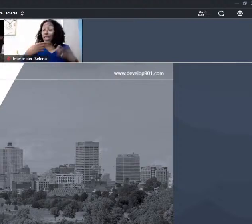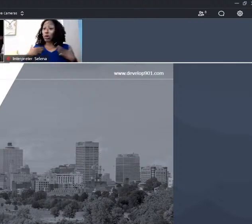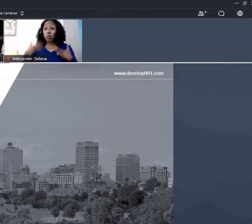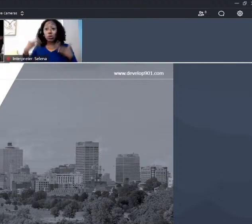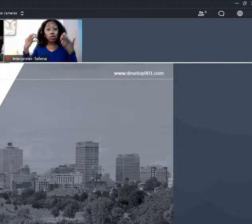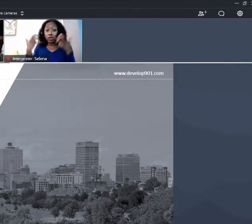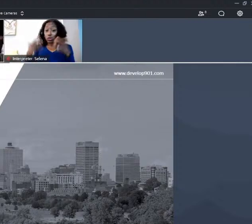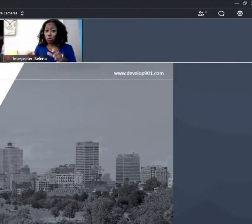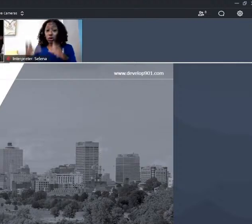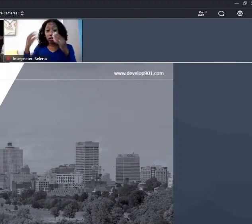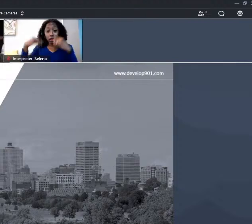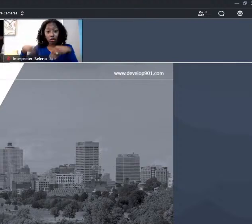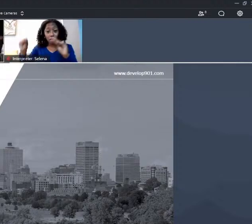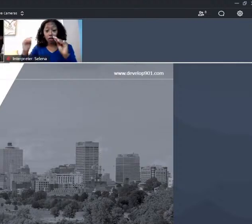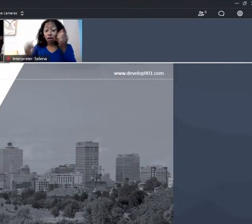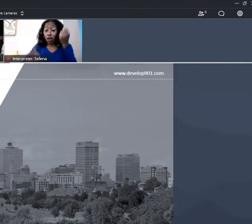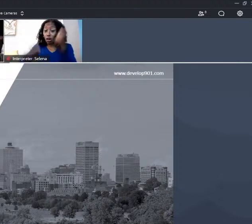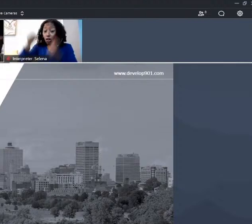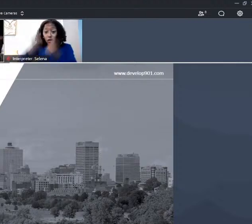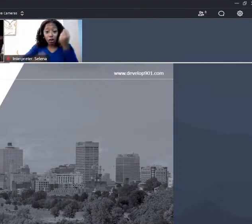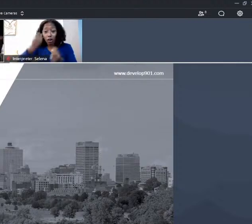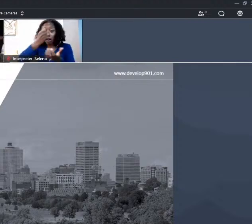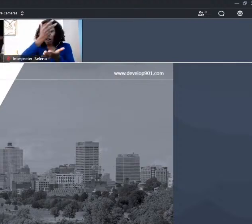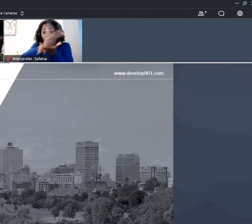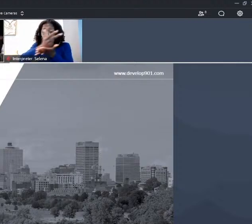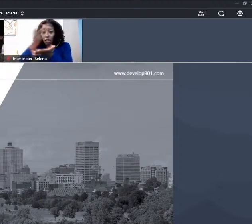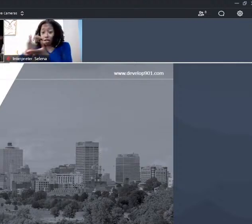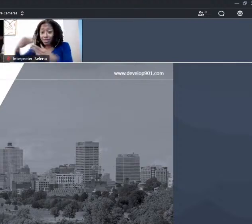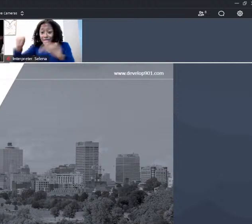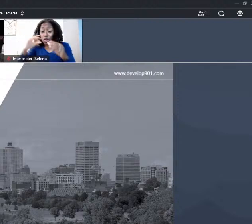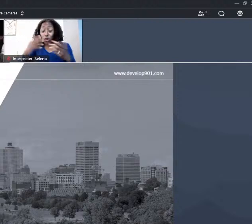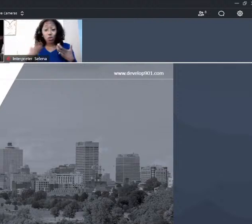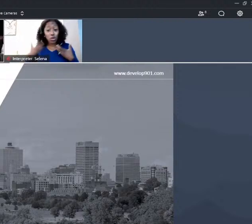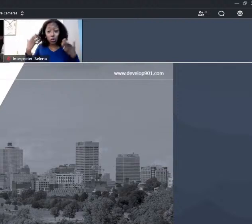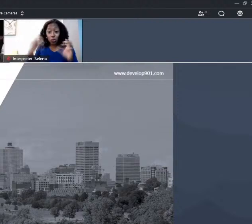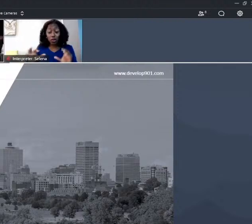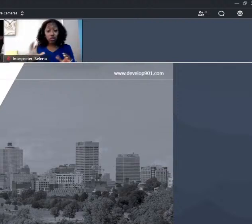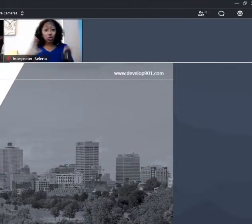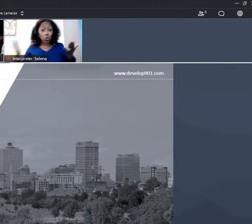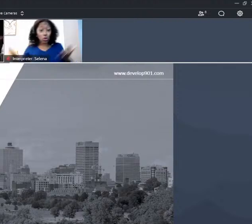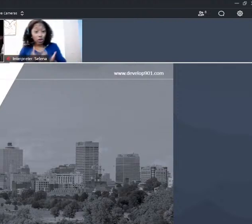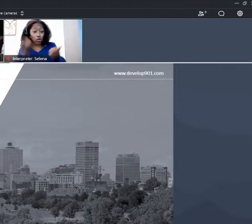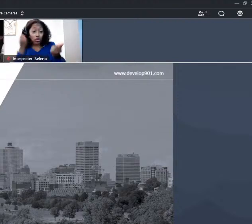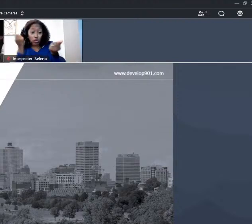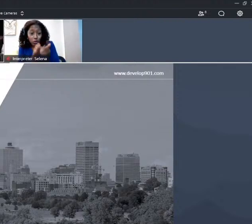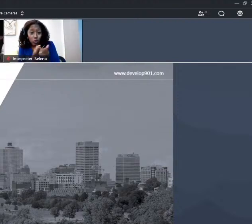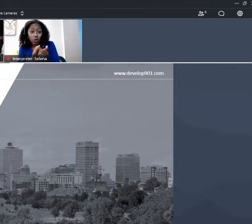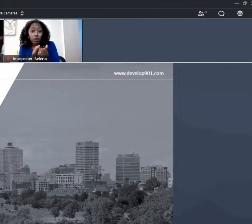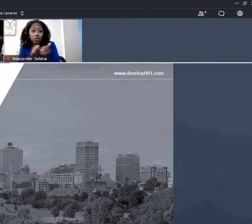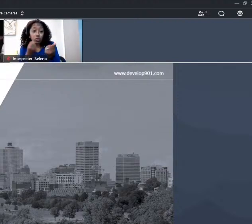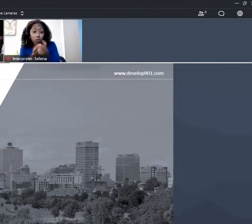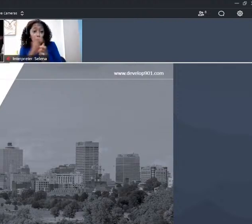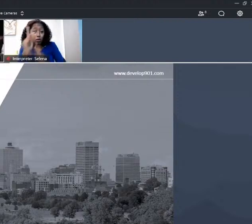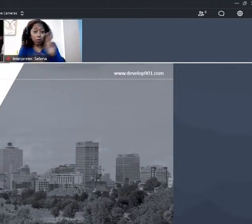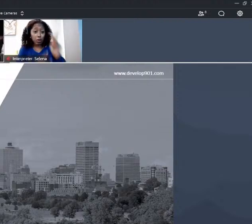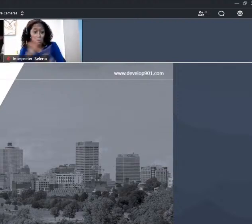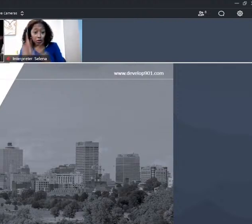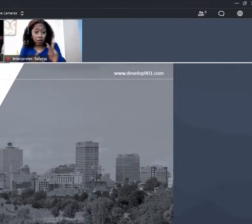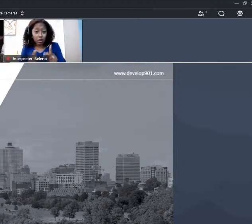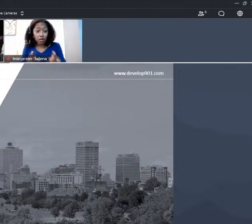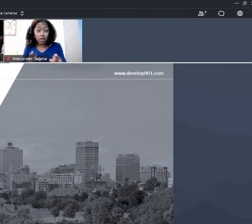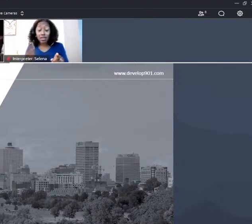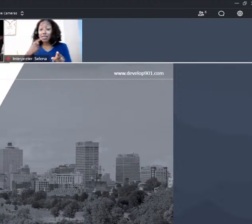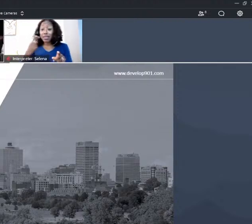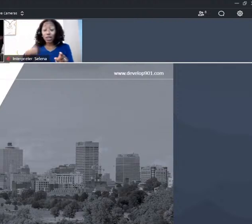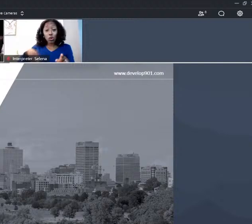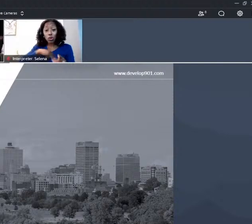want a car lot. And we're here to represent the voice of the people and again, saying we do not